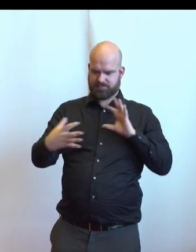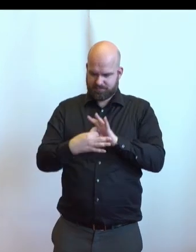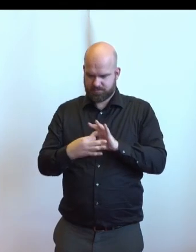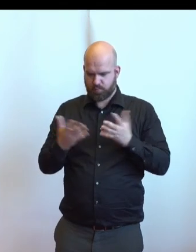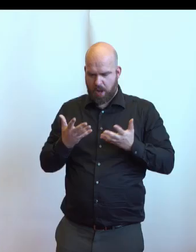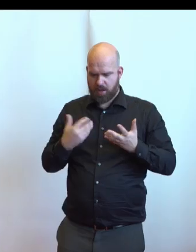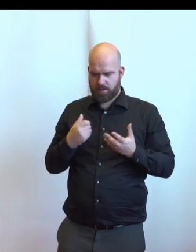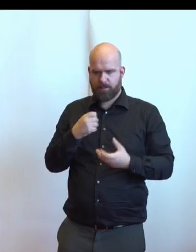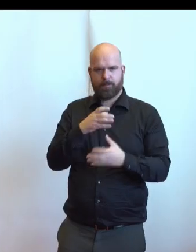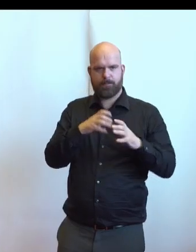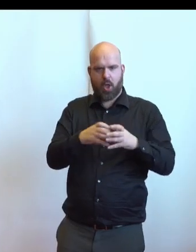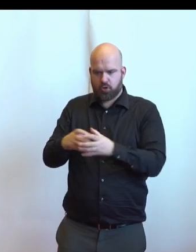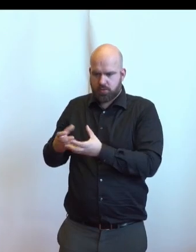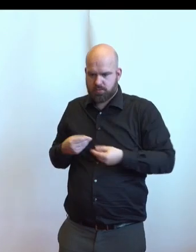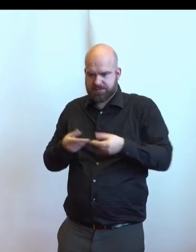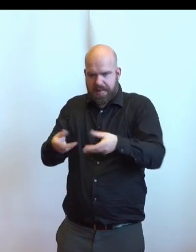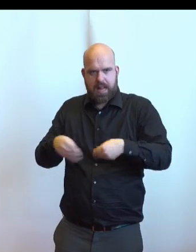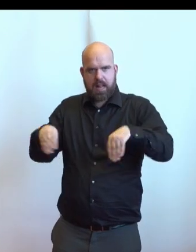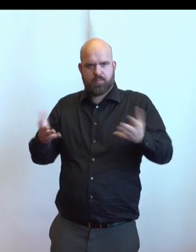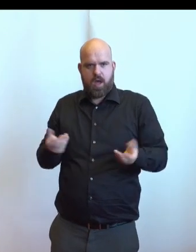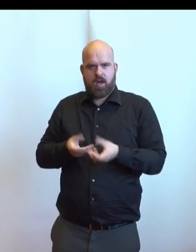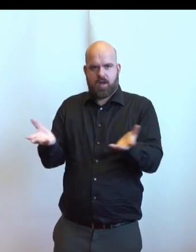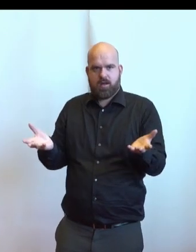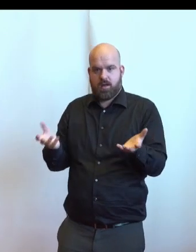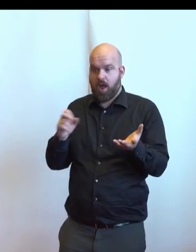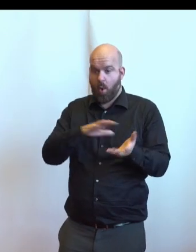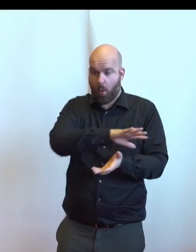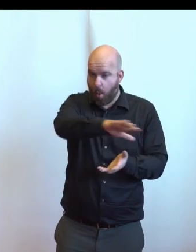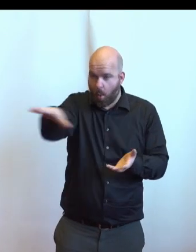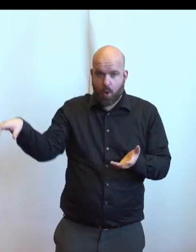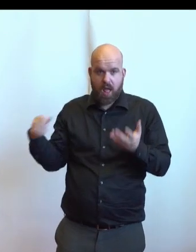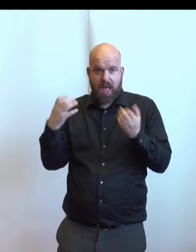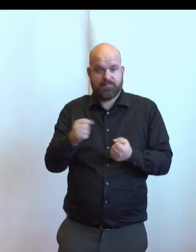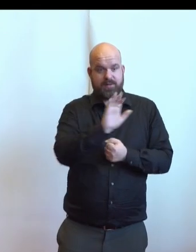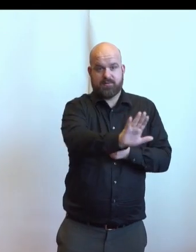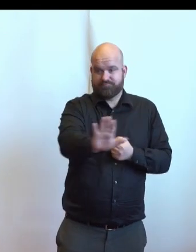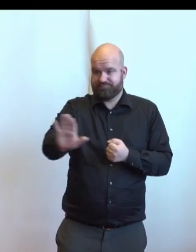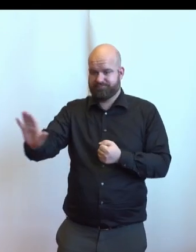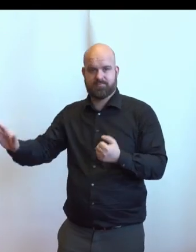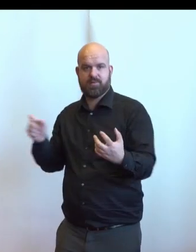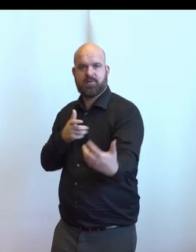does it then just become integrated for everything, and it's not truly sort of a standalone market?